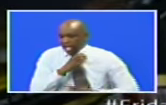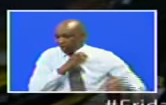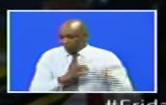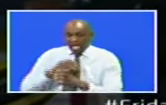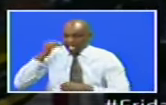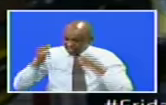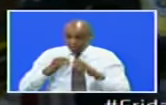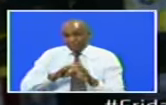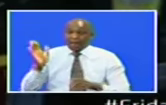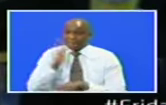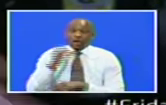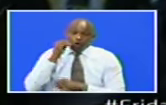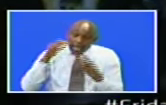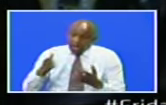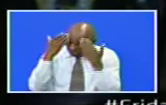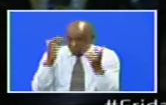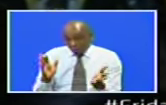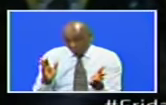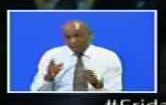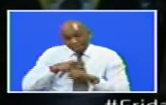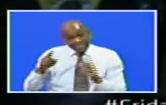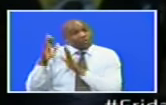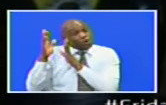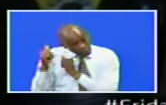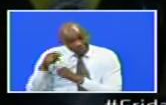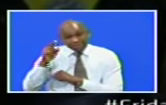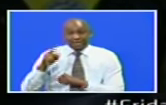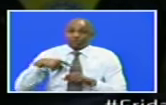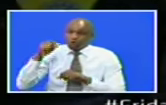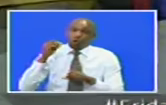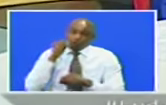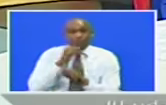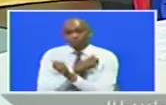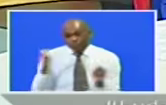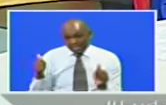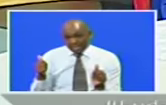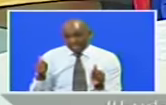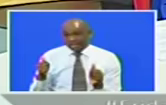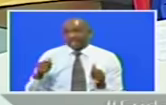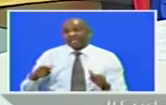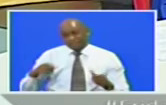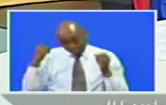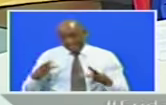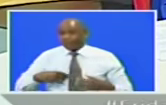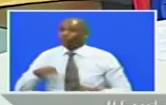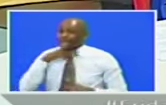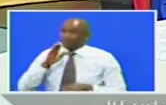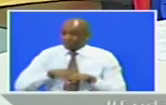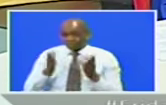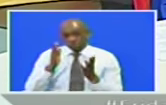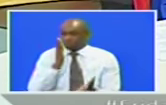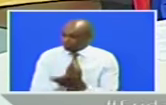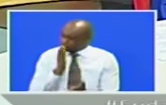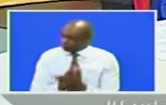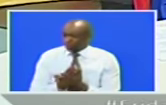They'll see how they get back home. And of course, we do hope that they get back home safely, because the number of lives lost on the roads